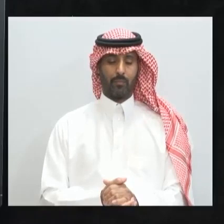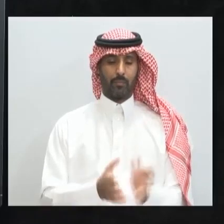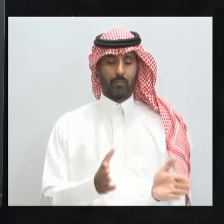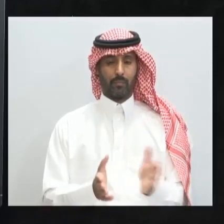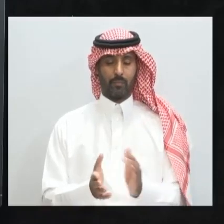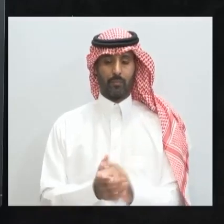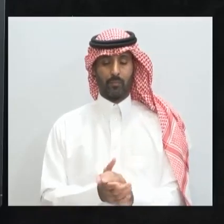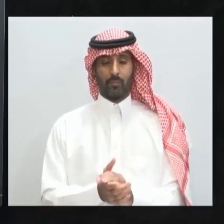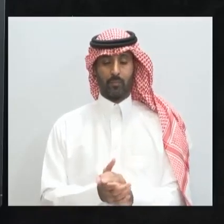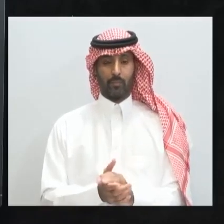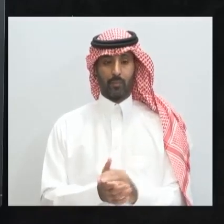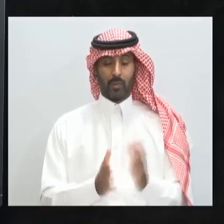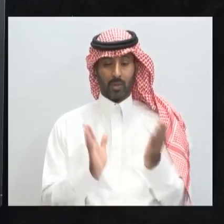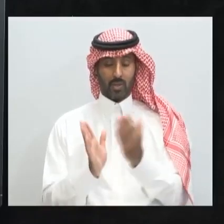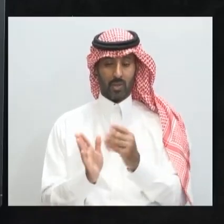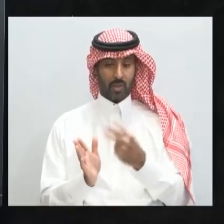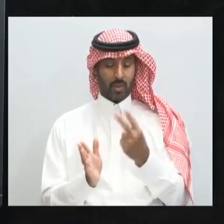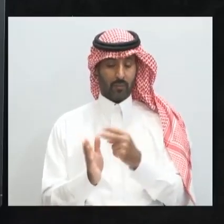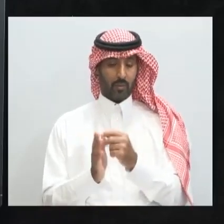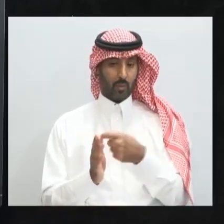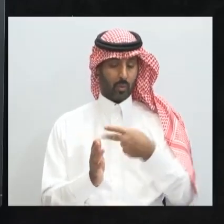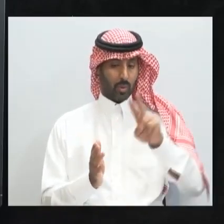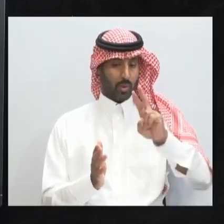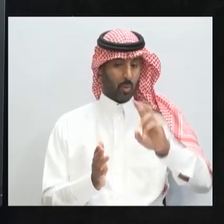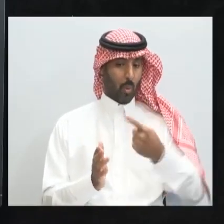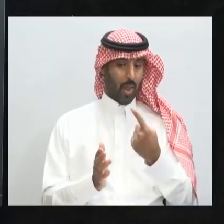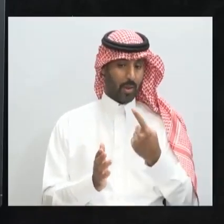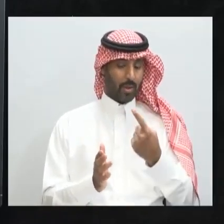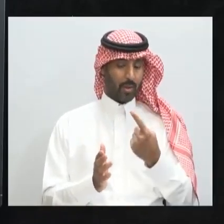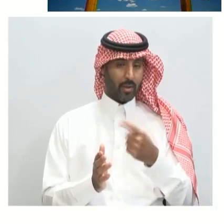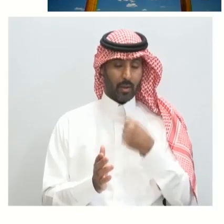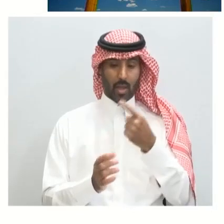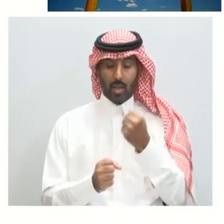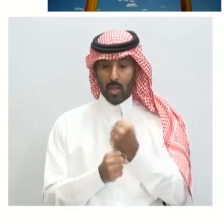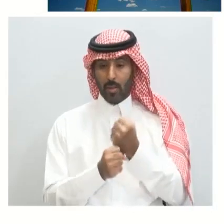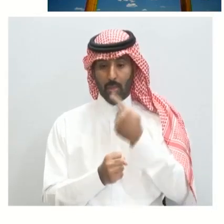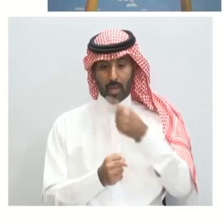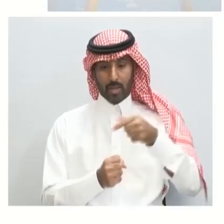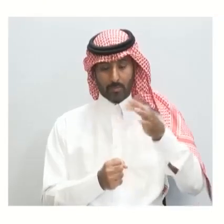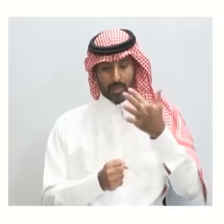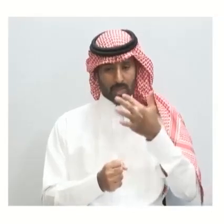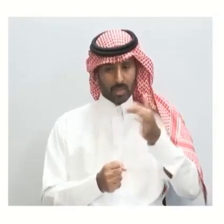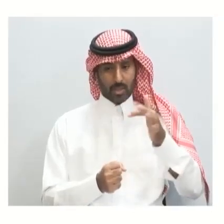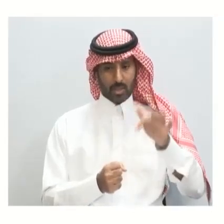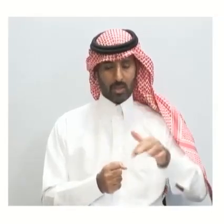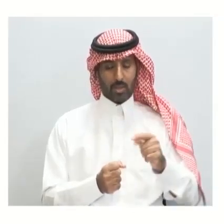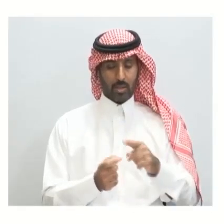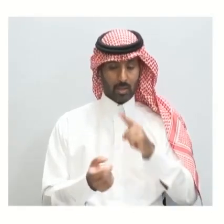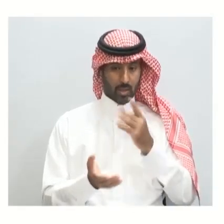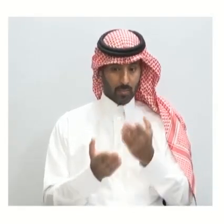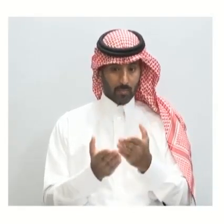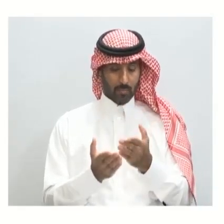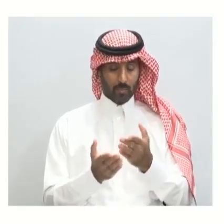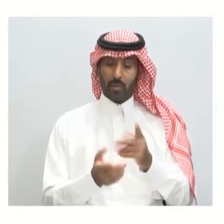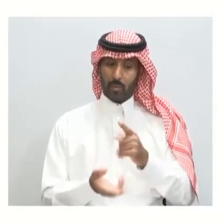Now, we have here the second part in Unit 1. It was mainly about the present simple. Now, if you recall that we compared it with the